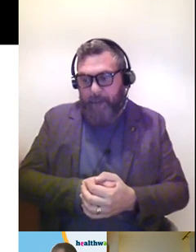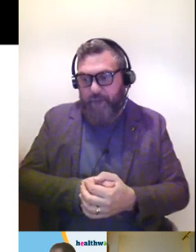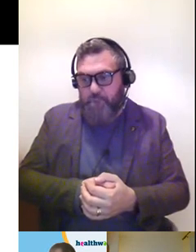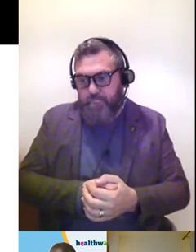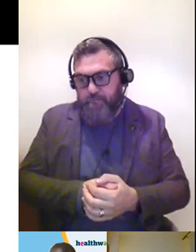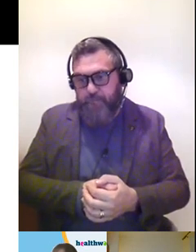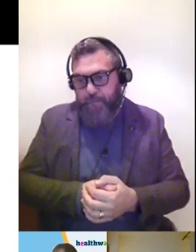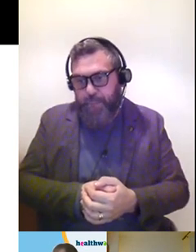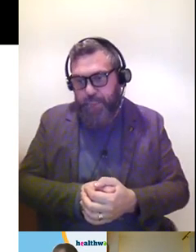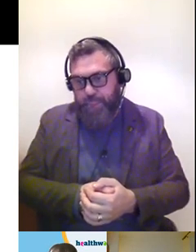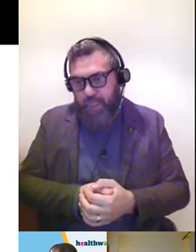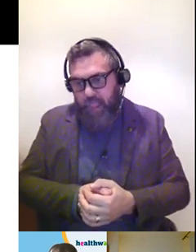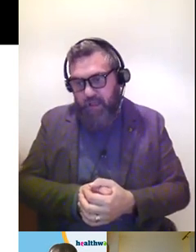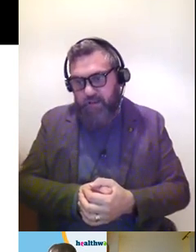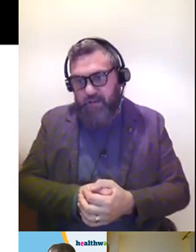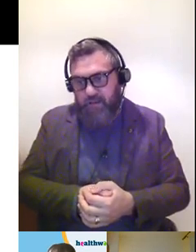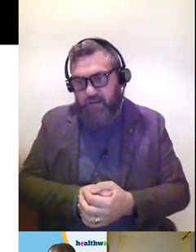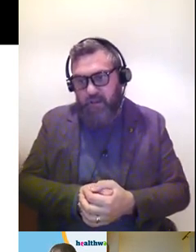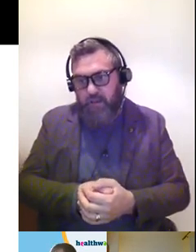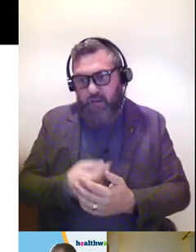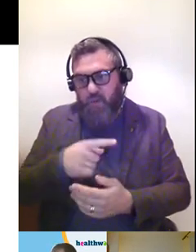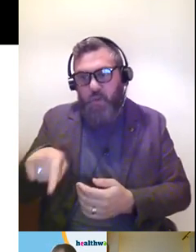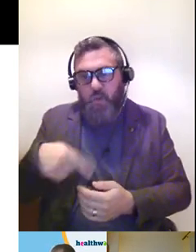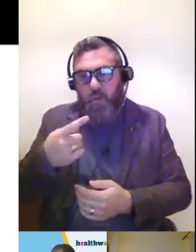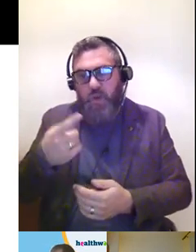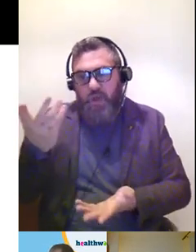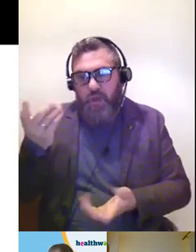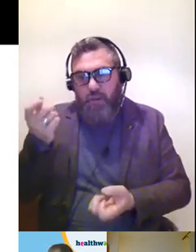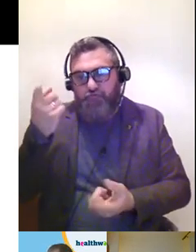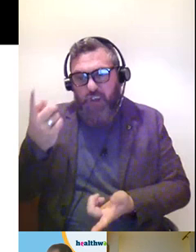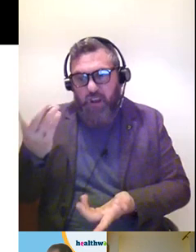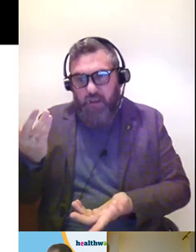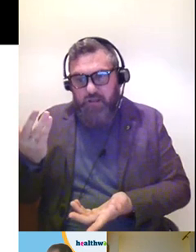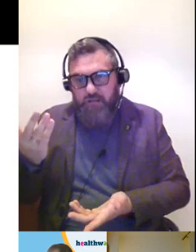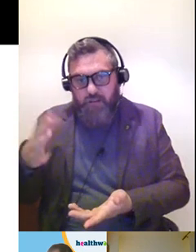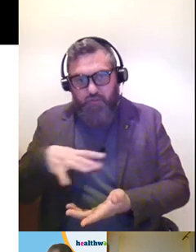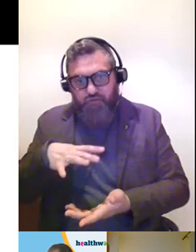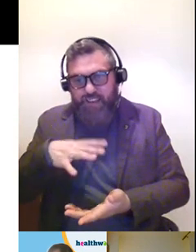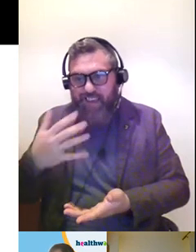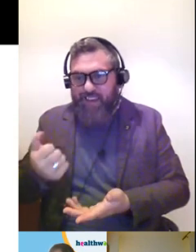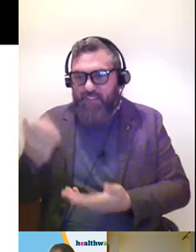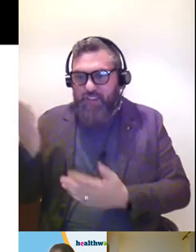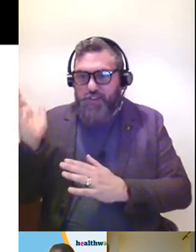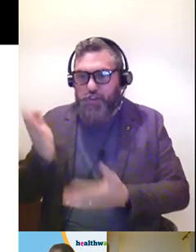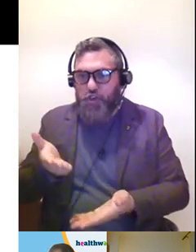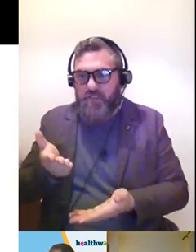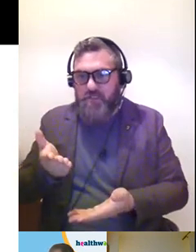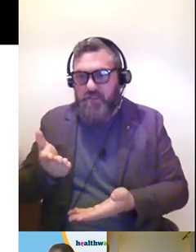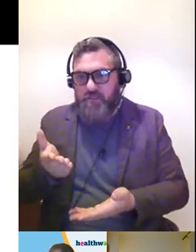As we've been talking through the different priorities, we recognise that there are already services and things that are,